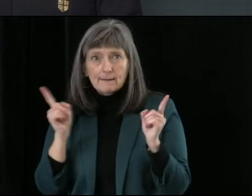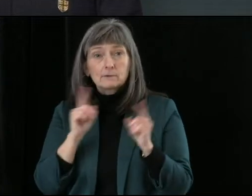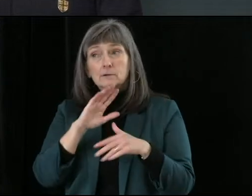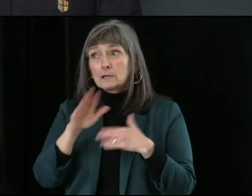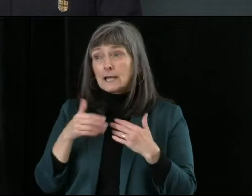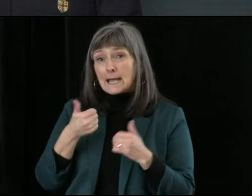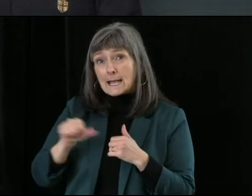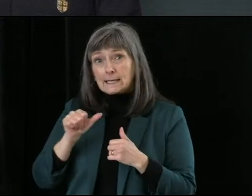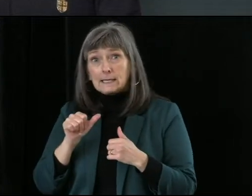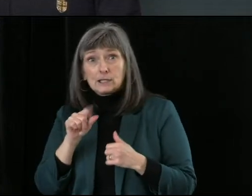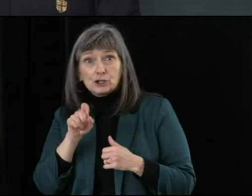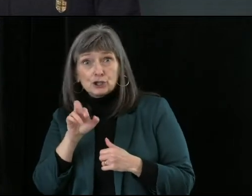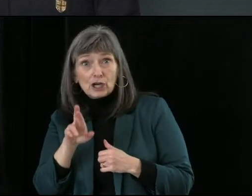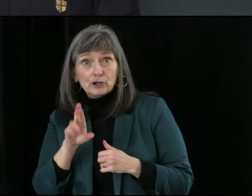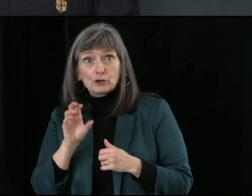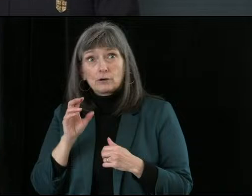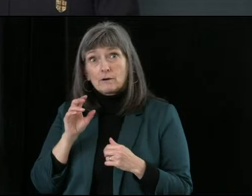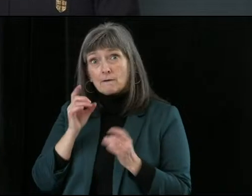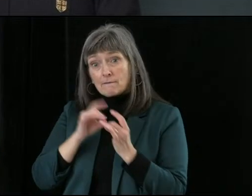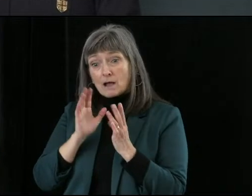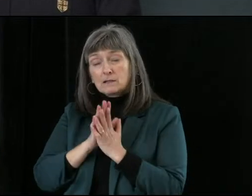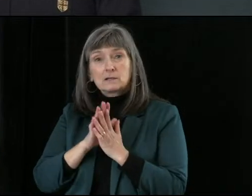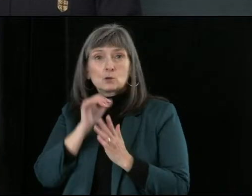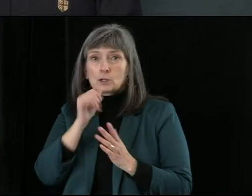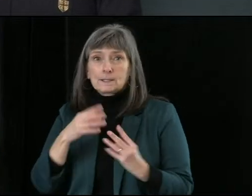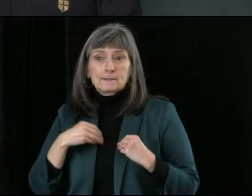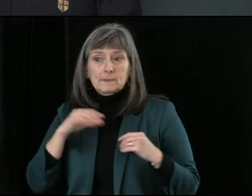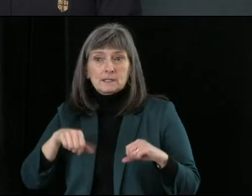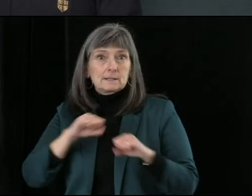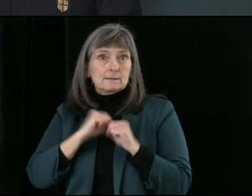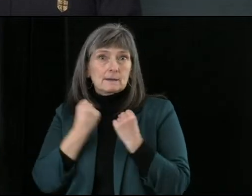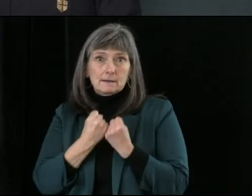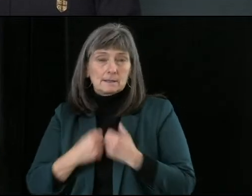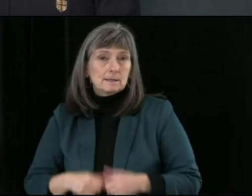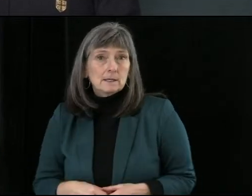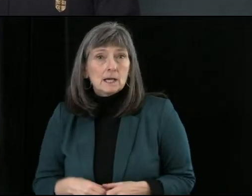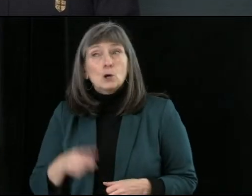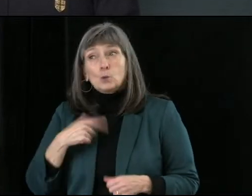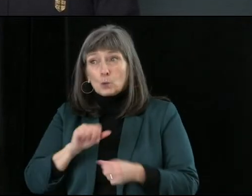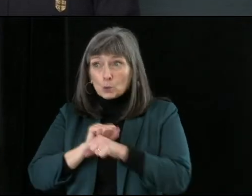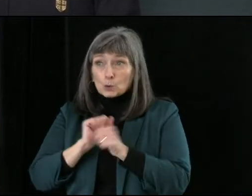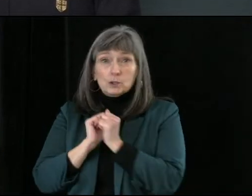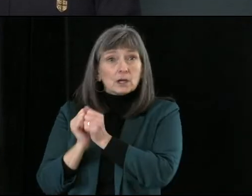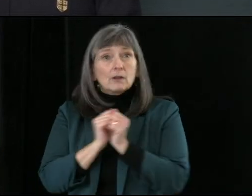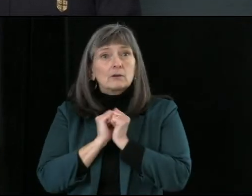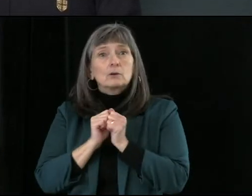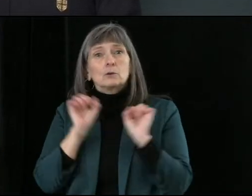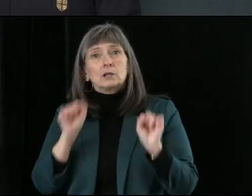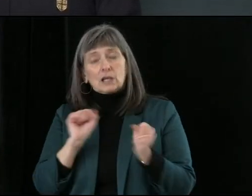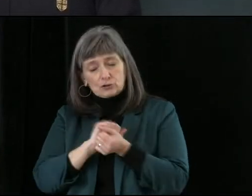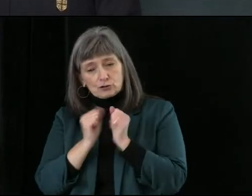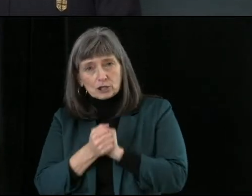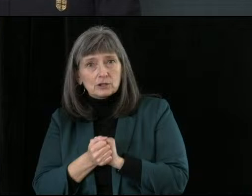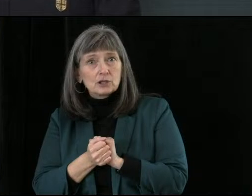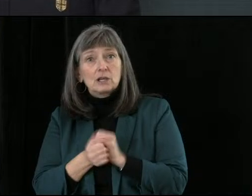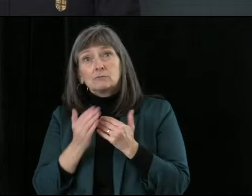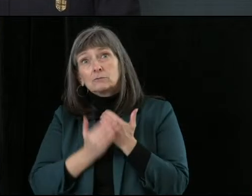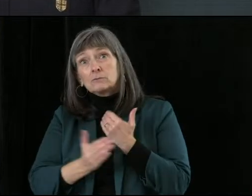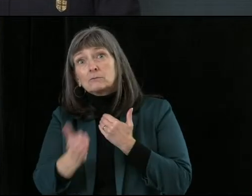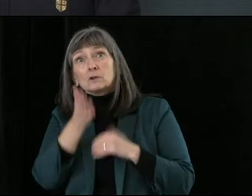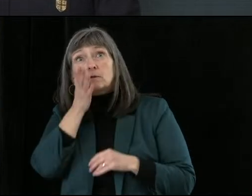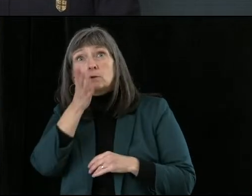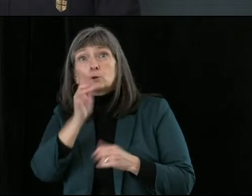no place in our society. Throughout our combined efforts, we can be catalysts of change, shaping the future